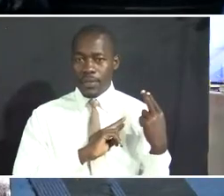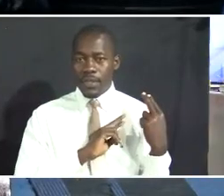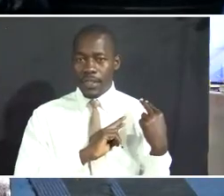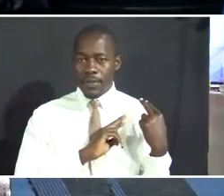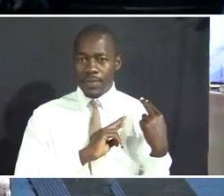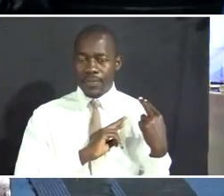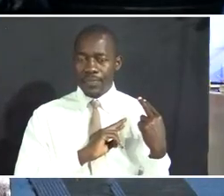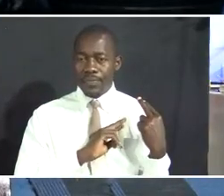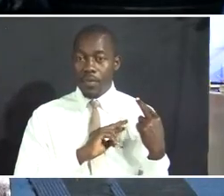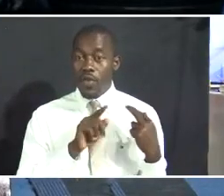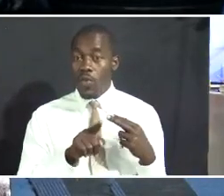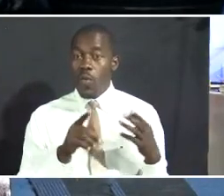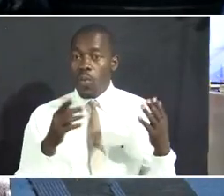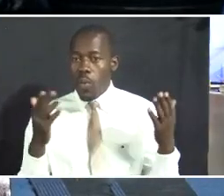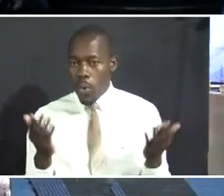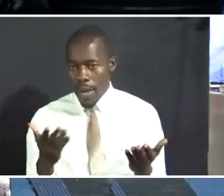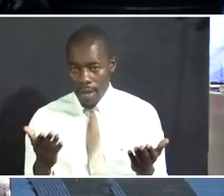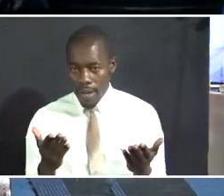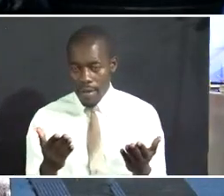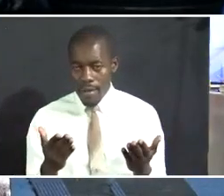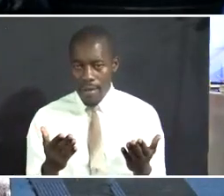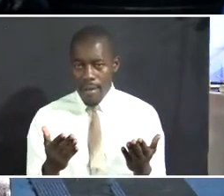that